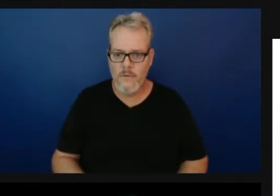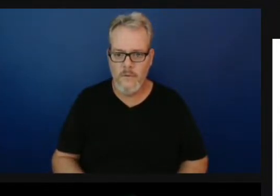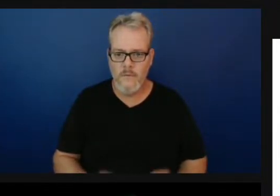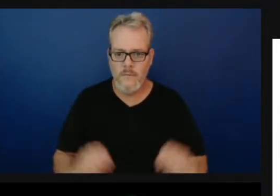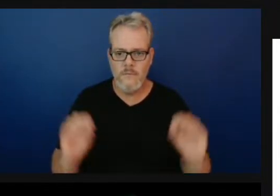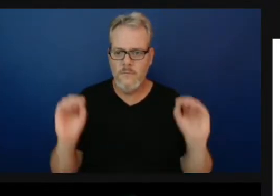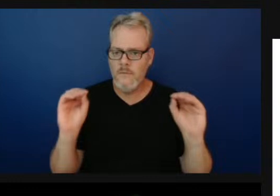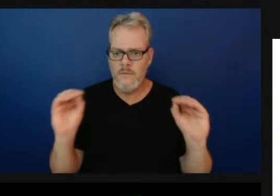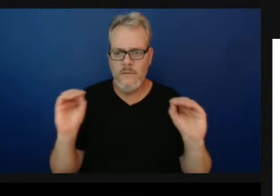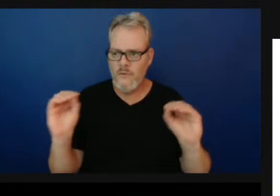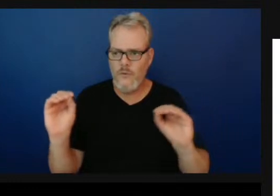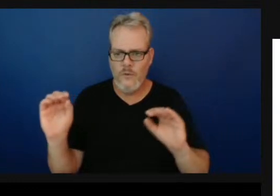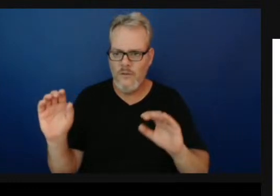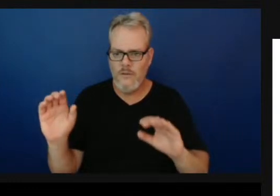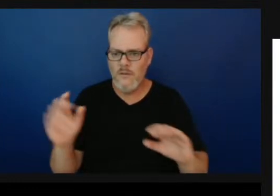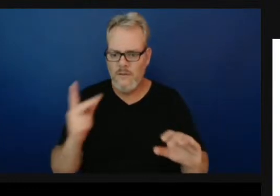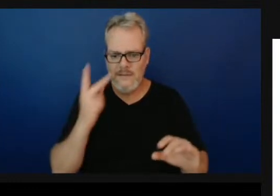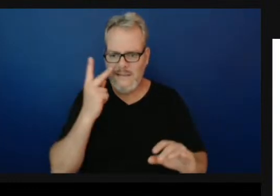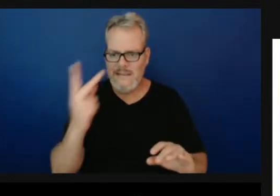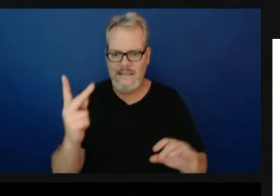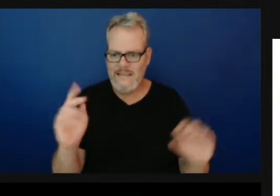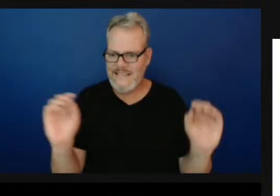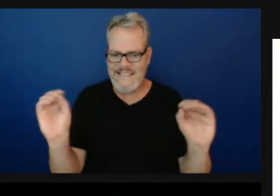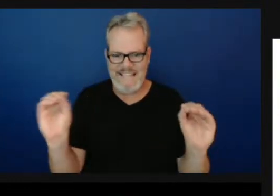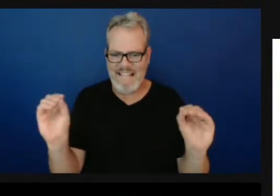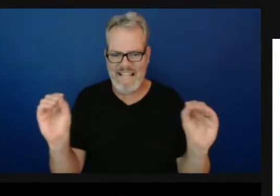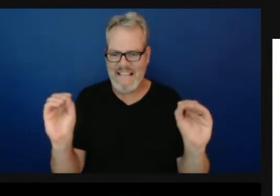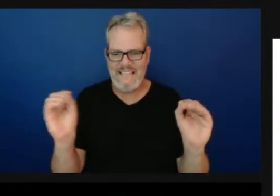through, the forest is there. There's really not a lot to see.